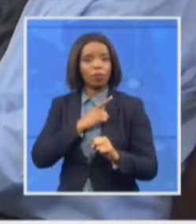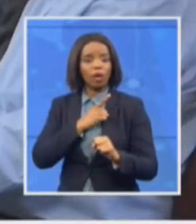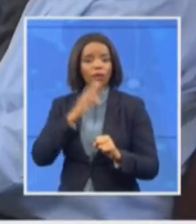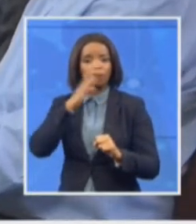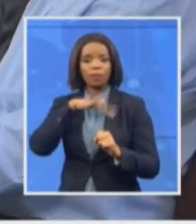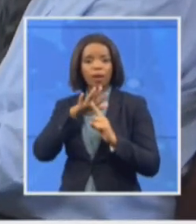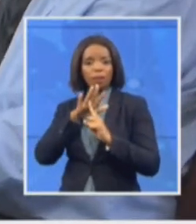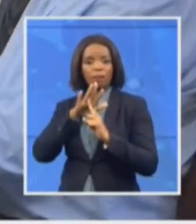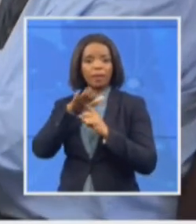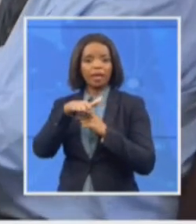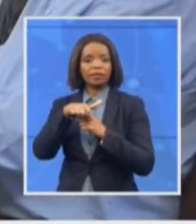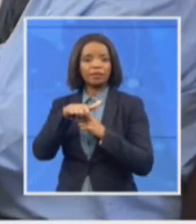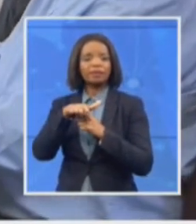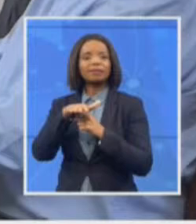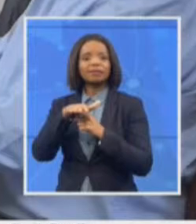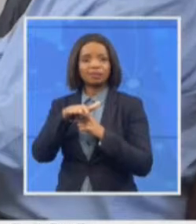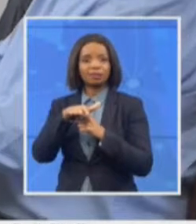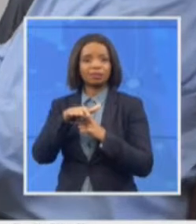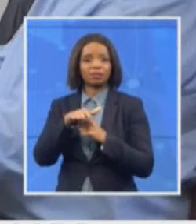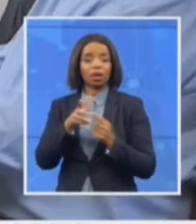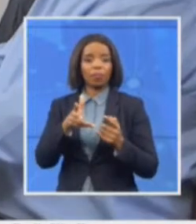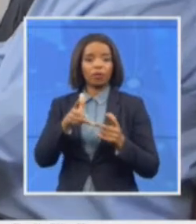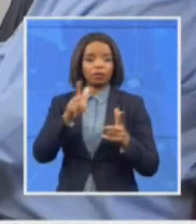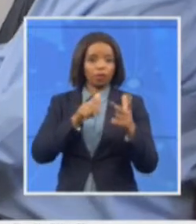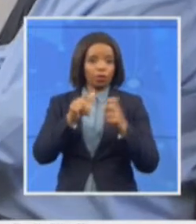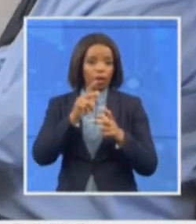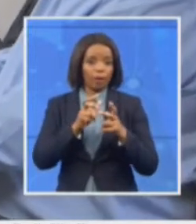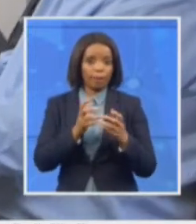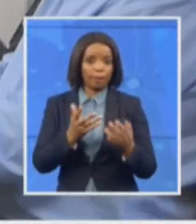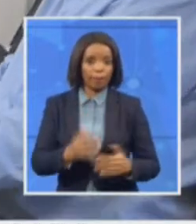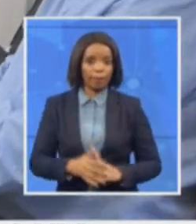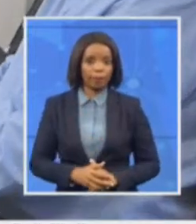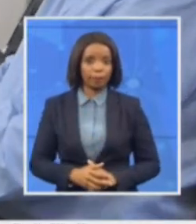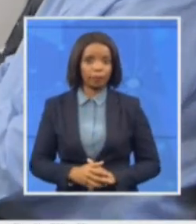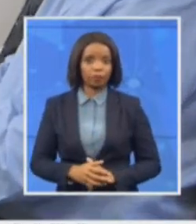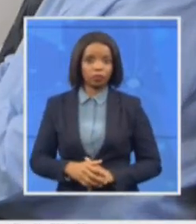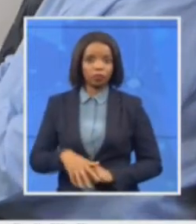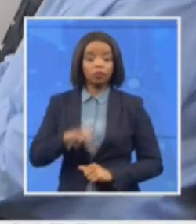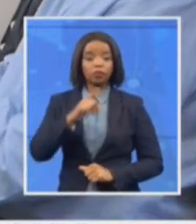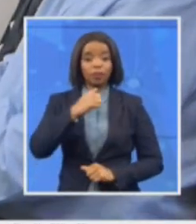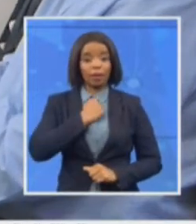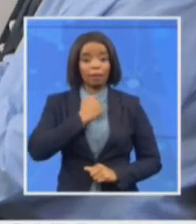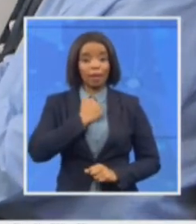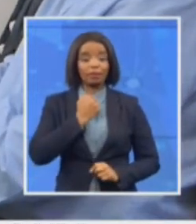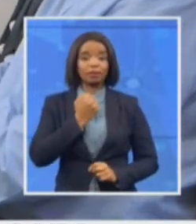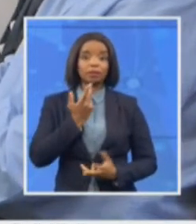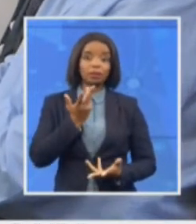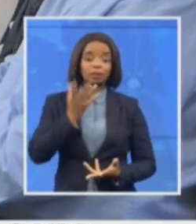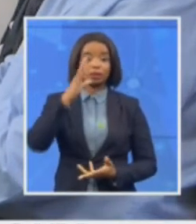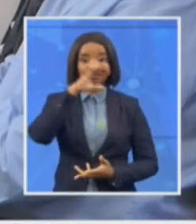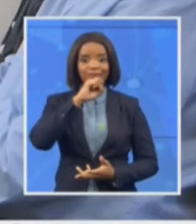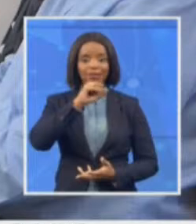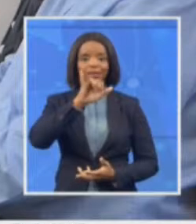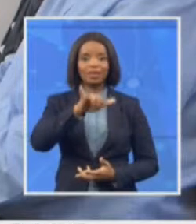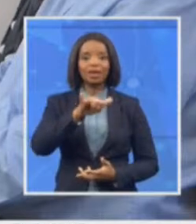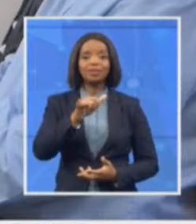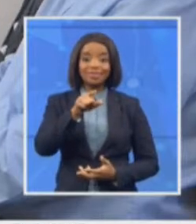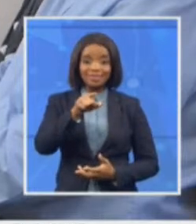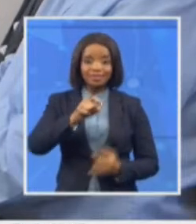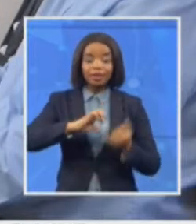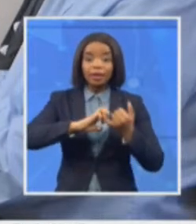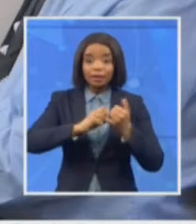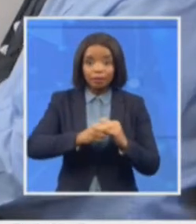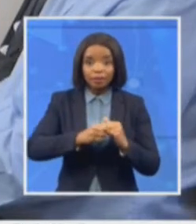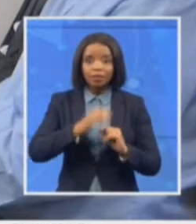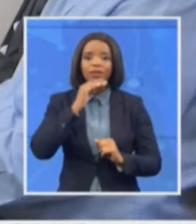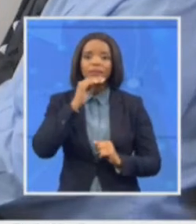Yeah. And my view and my submission to that would be, if that be the test, pretty much everything that news publishes would